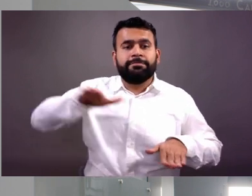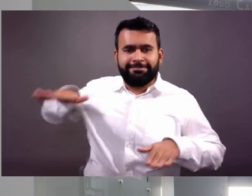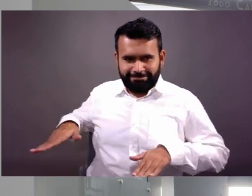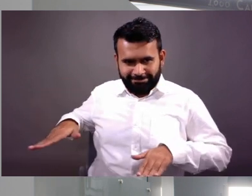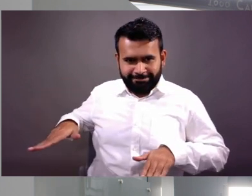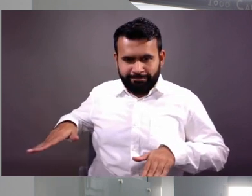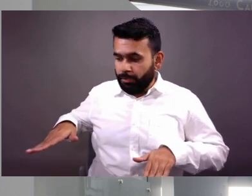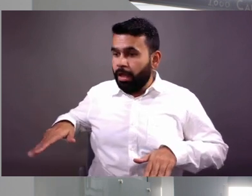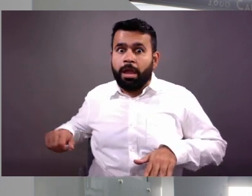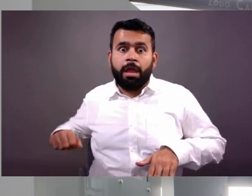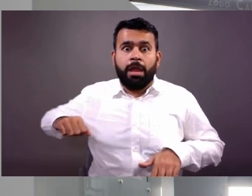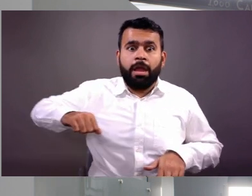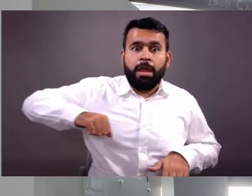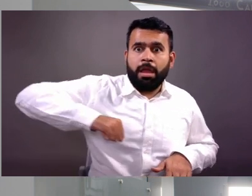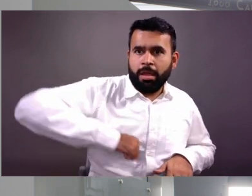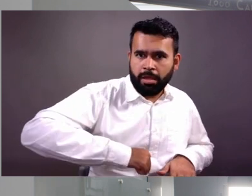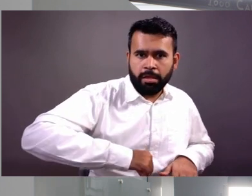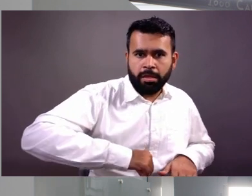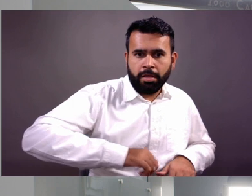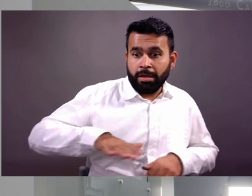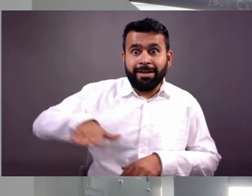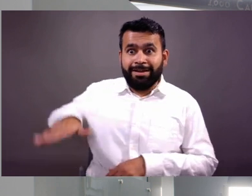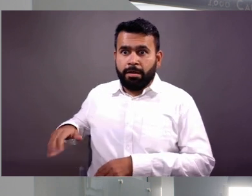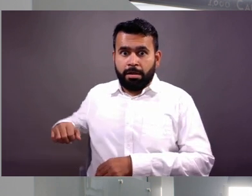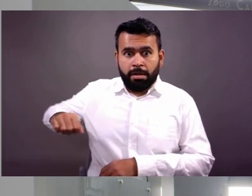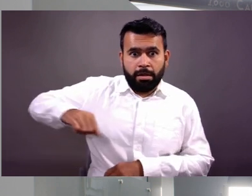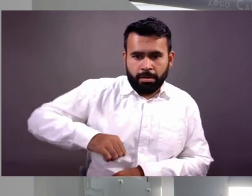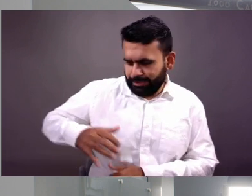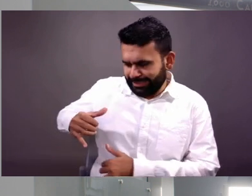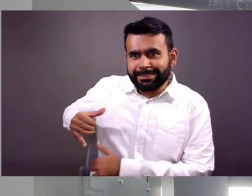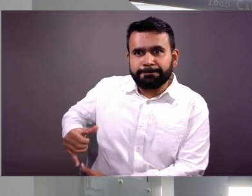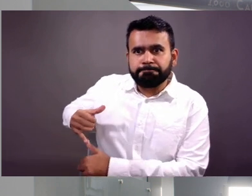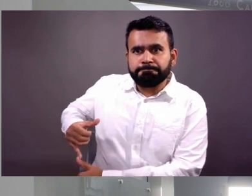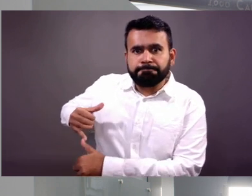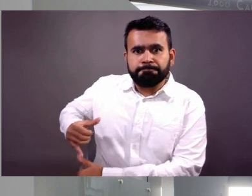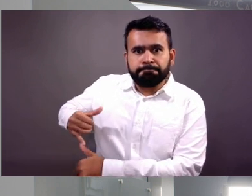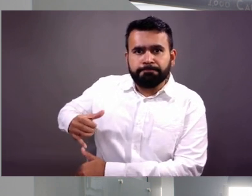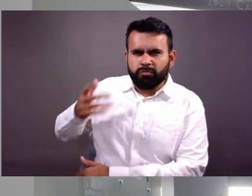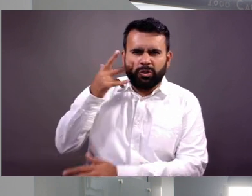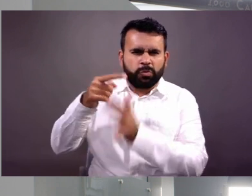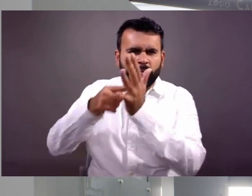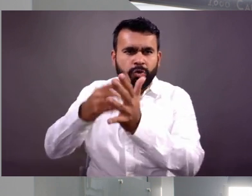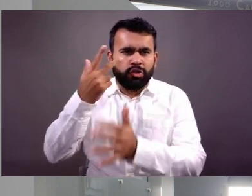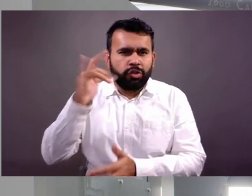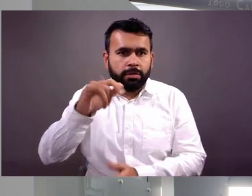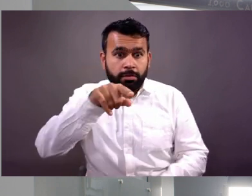step out, step, pivot with the elbow, and then you're going to step, touch, and leap up with your